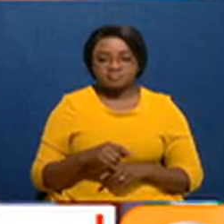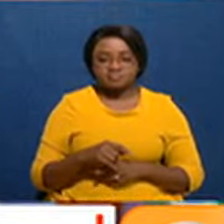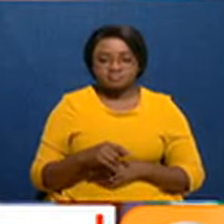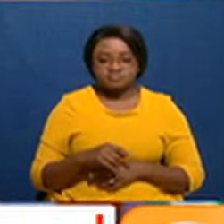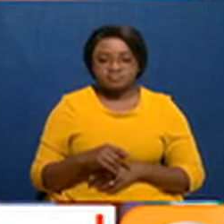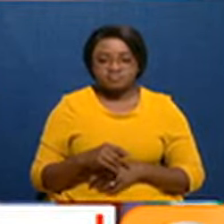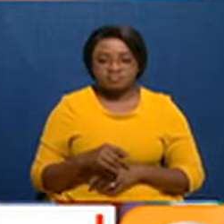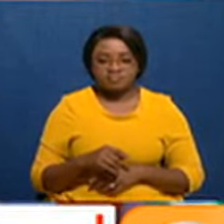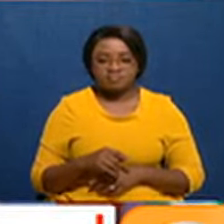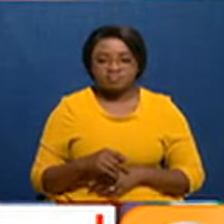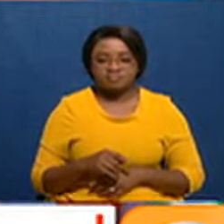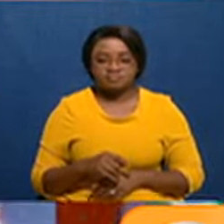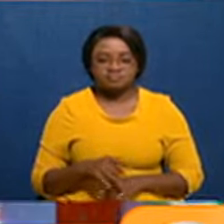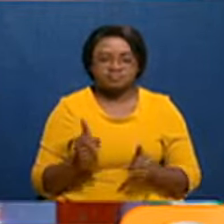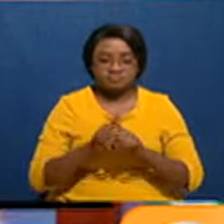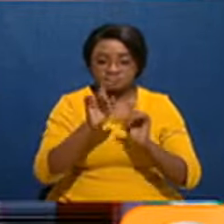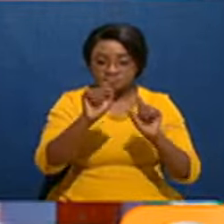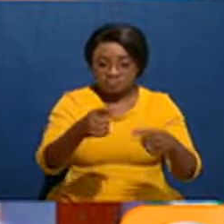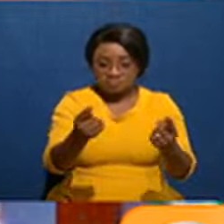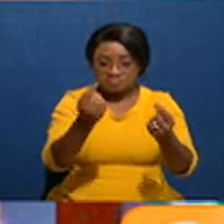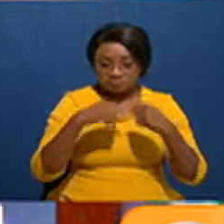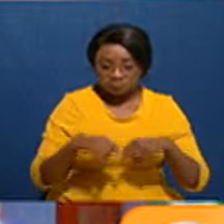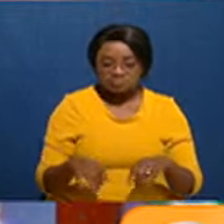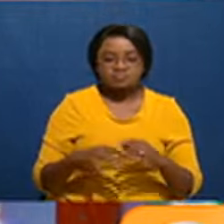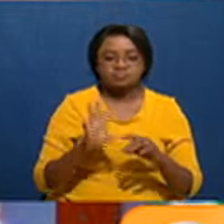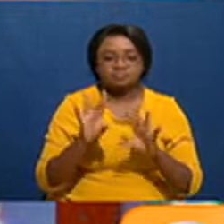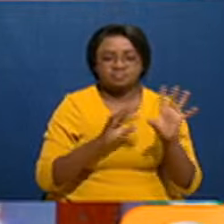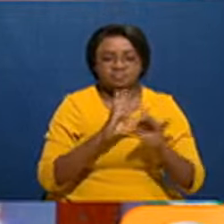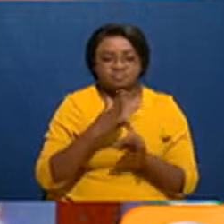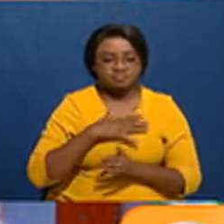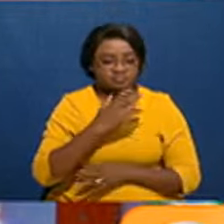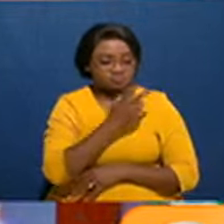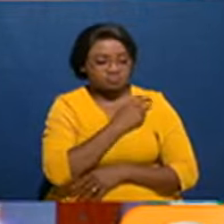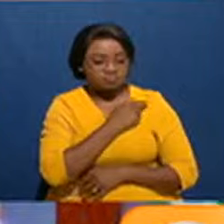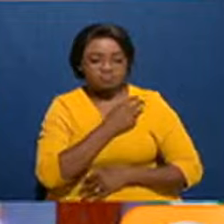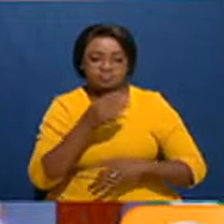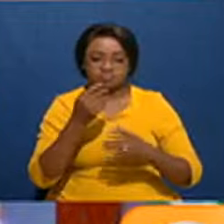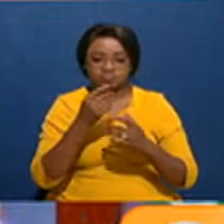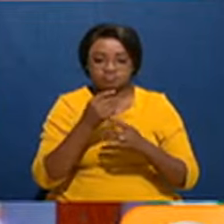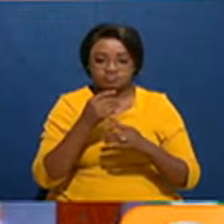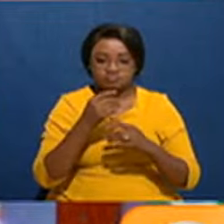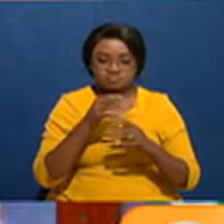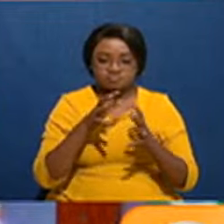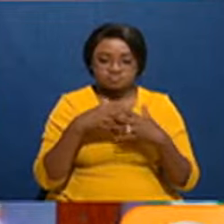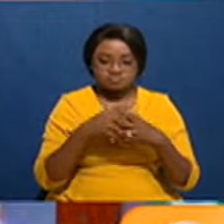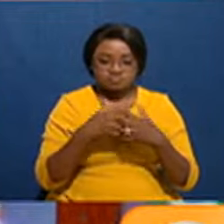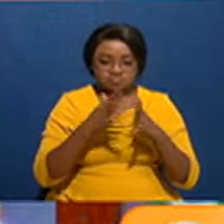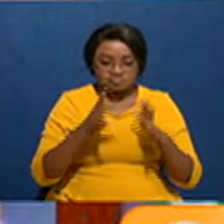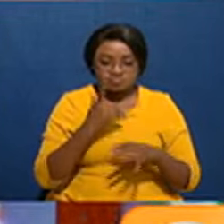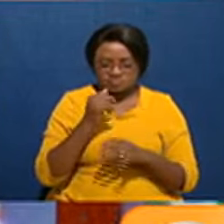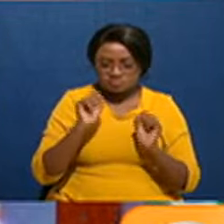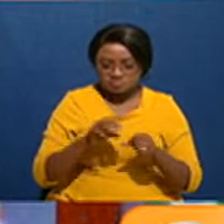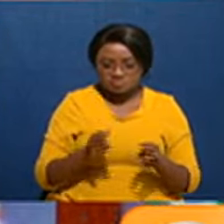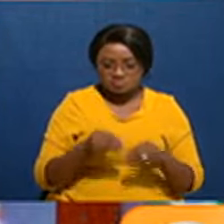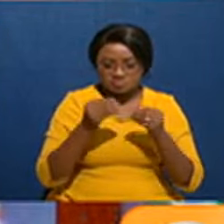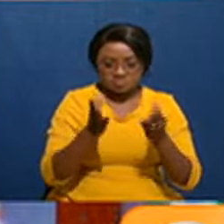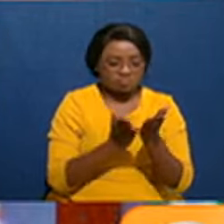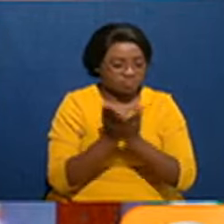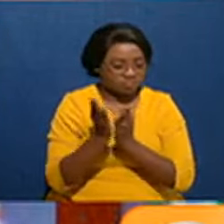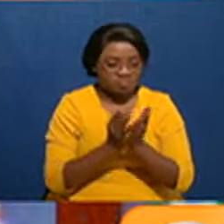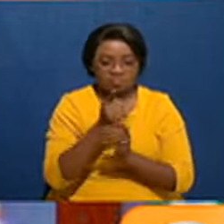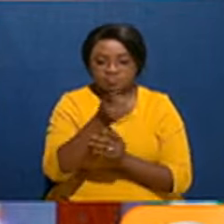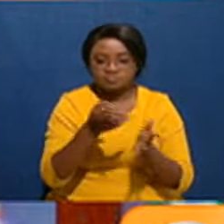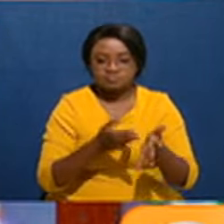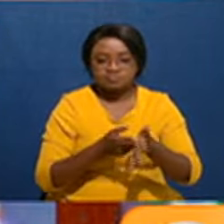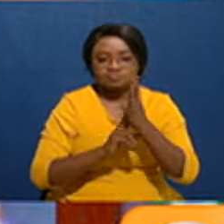Plaza, where you can come and find engineers, consulting engineers, professional engineers who are able to provide you with the services that you require. And by